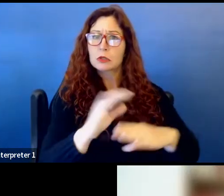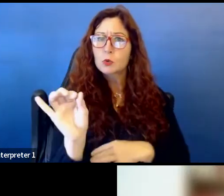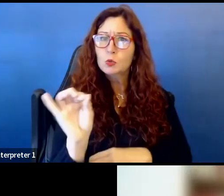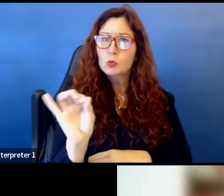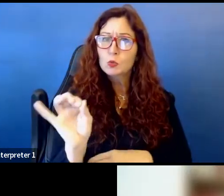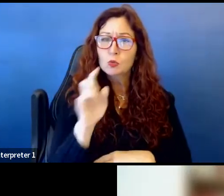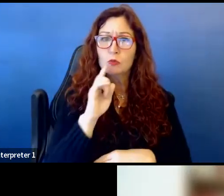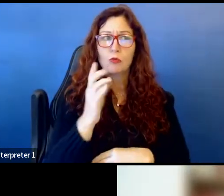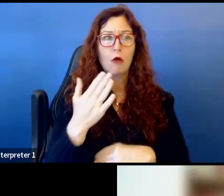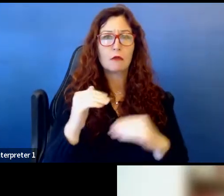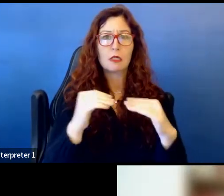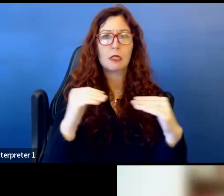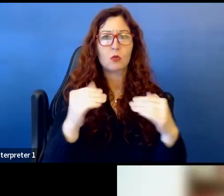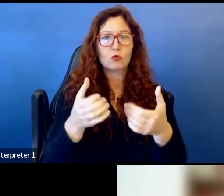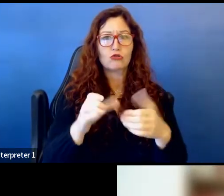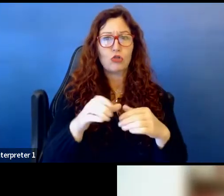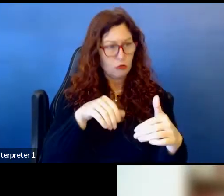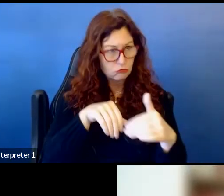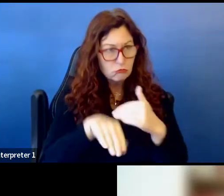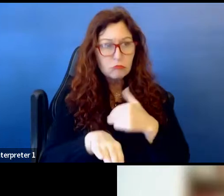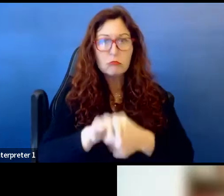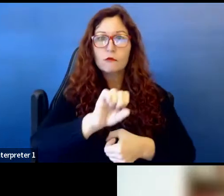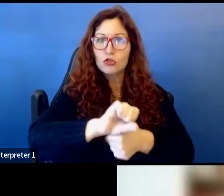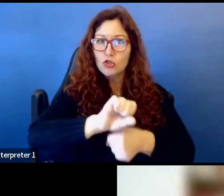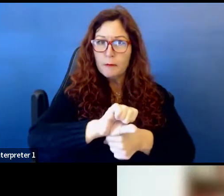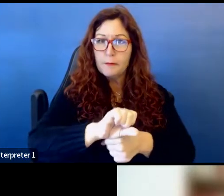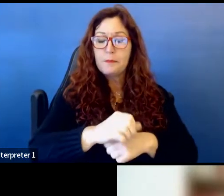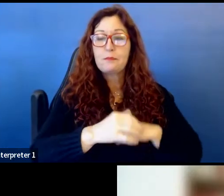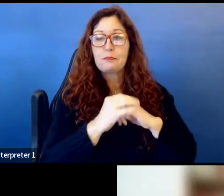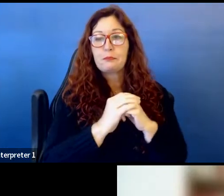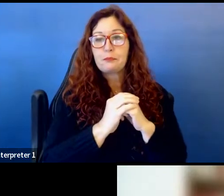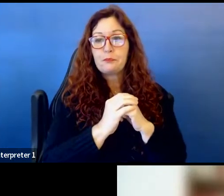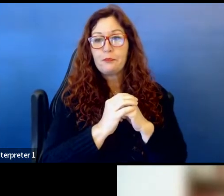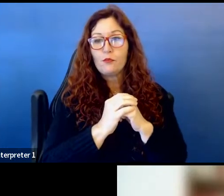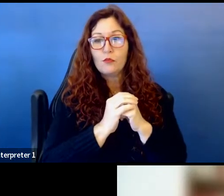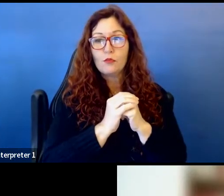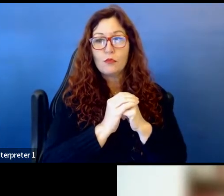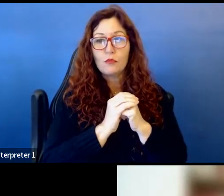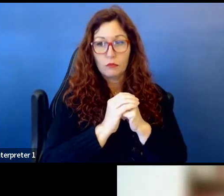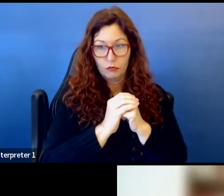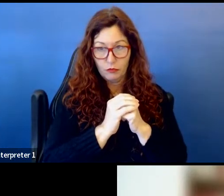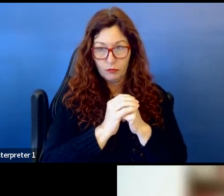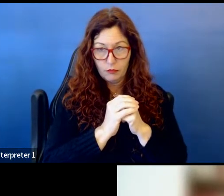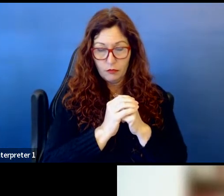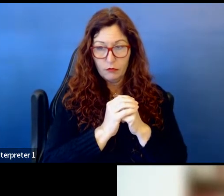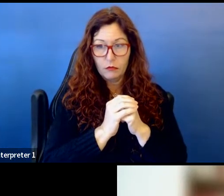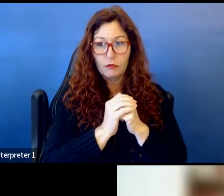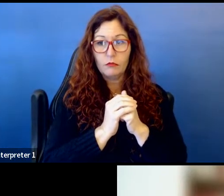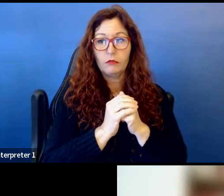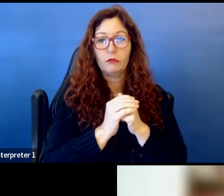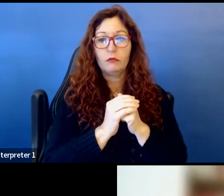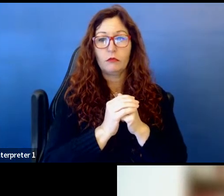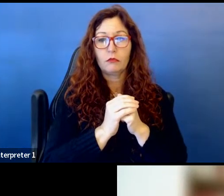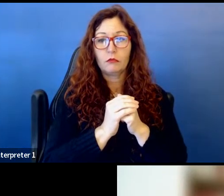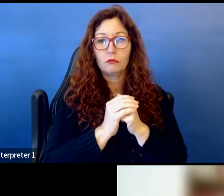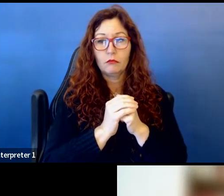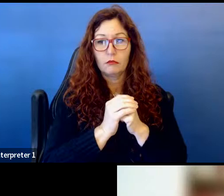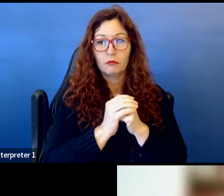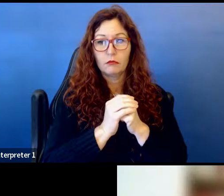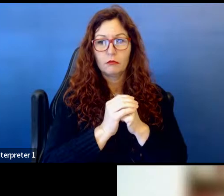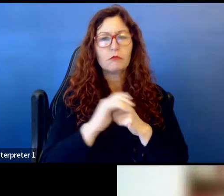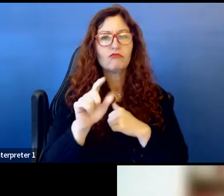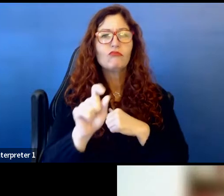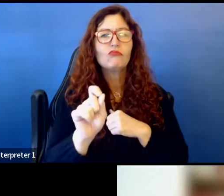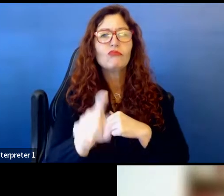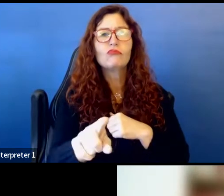very important opportunities so i'm going to ask you a a broad question that is really what can the